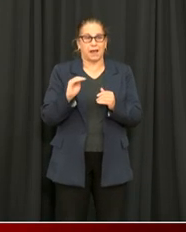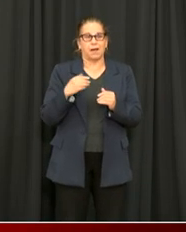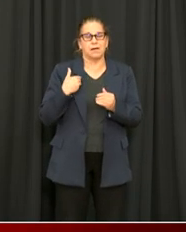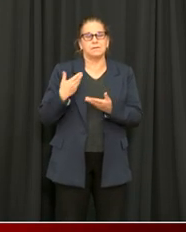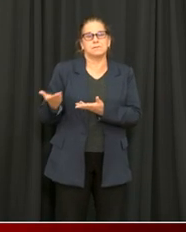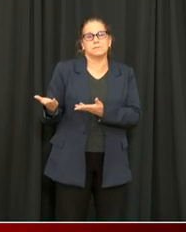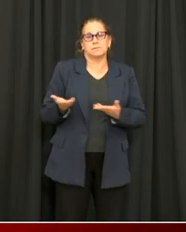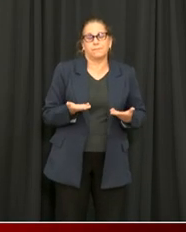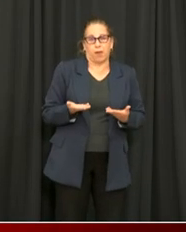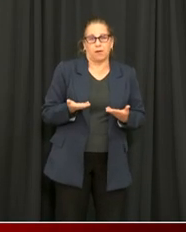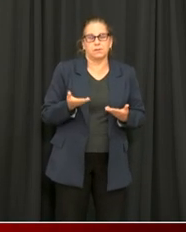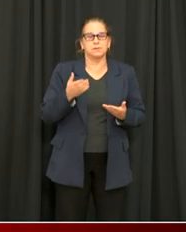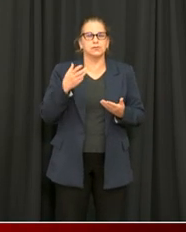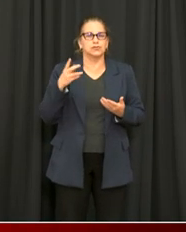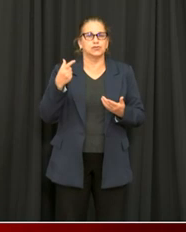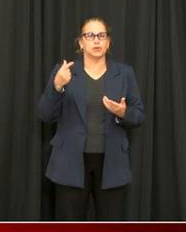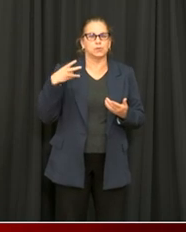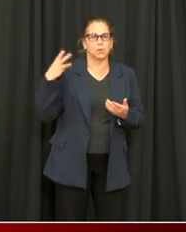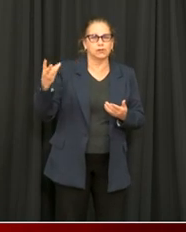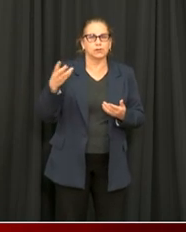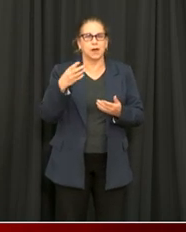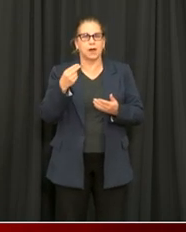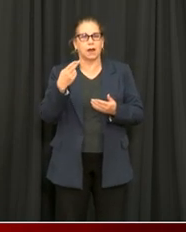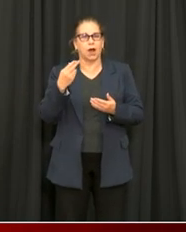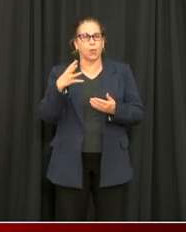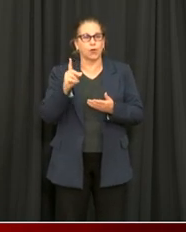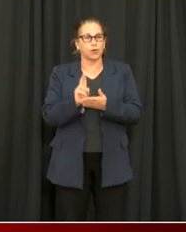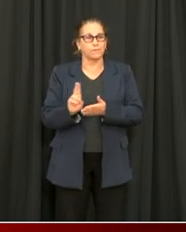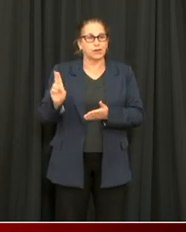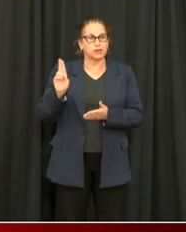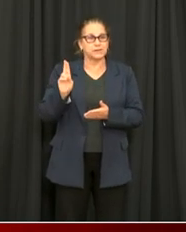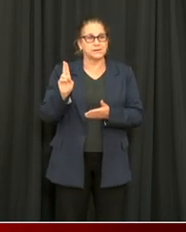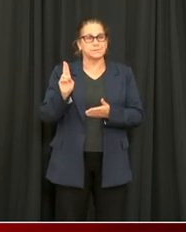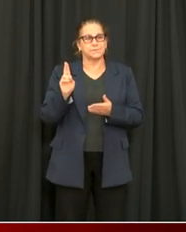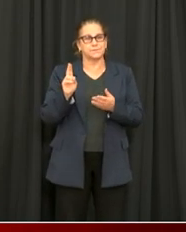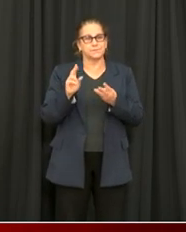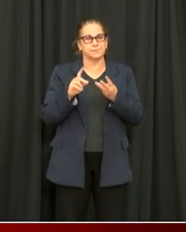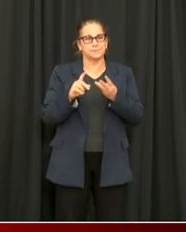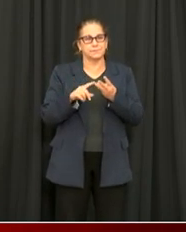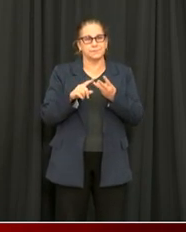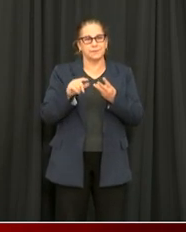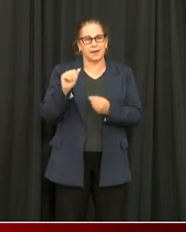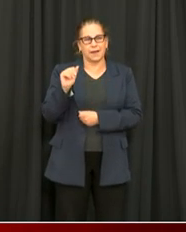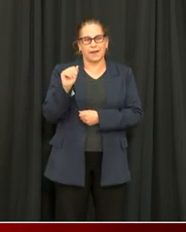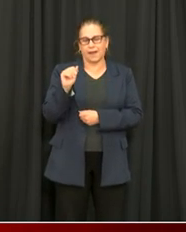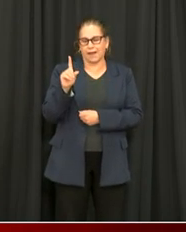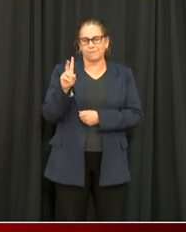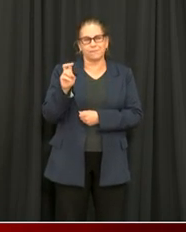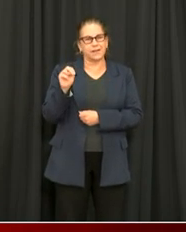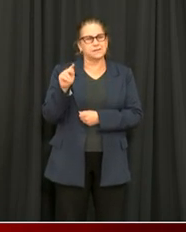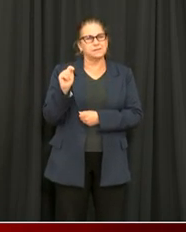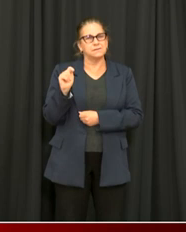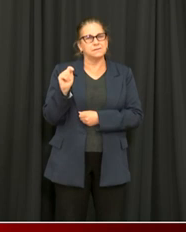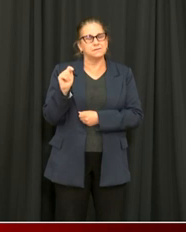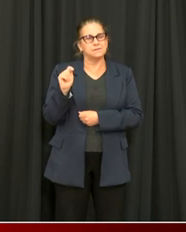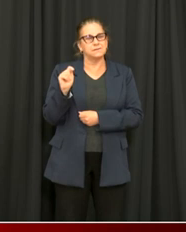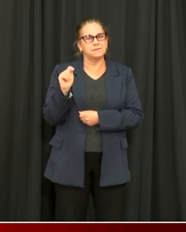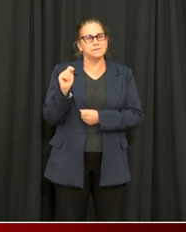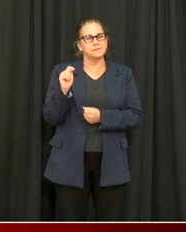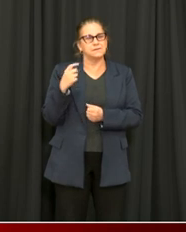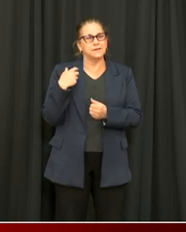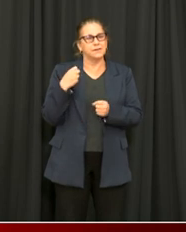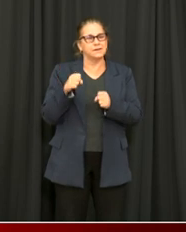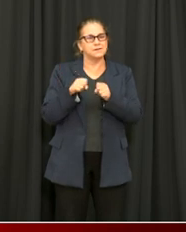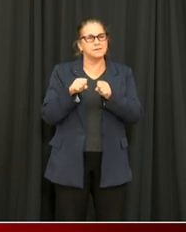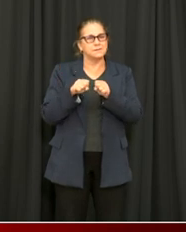Adventist Healthcare to talk about the district's investments, not just into new hospitals, but